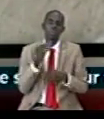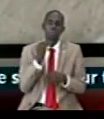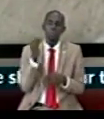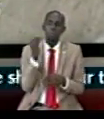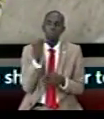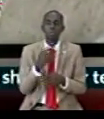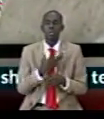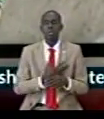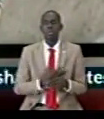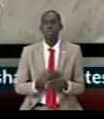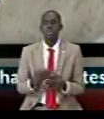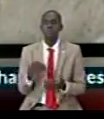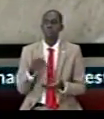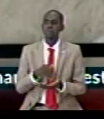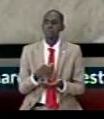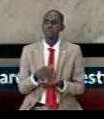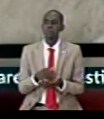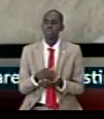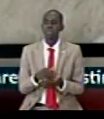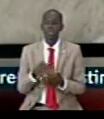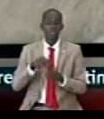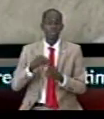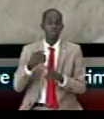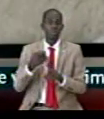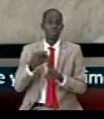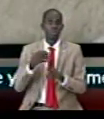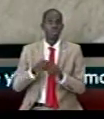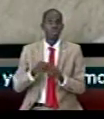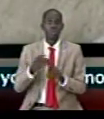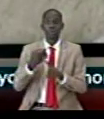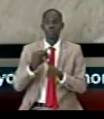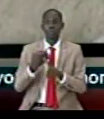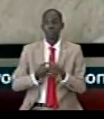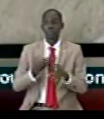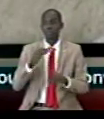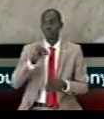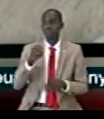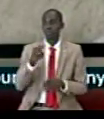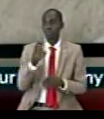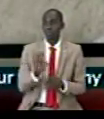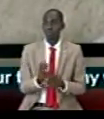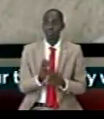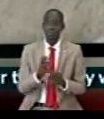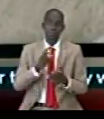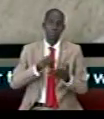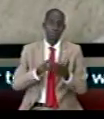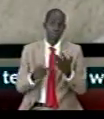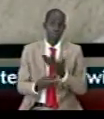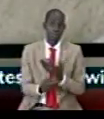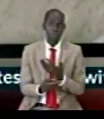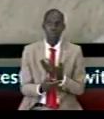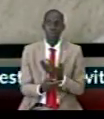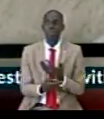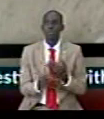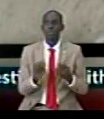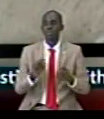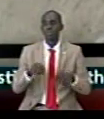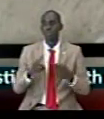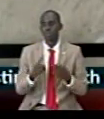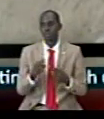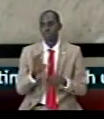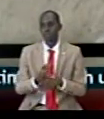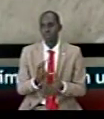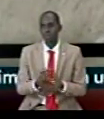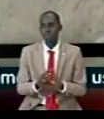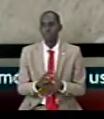back to June, the June edition of GCK, I had to go to church. I was taken